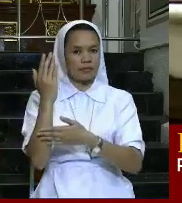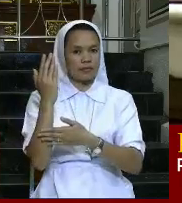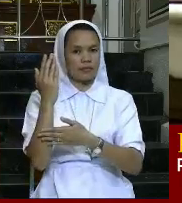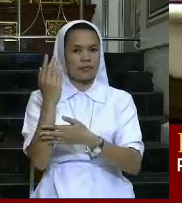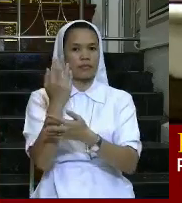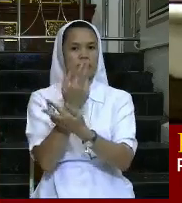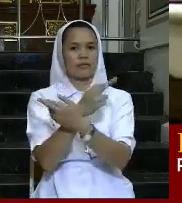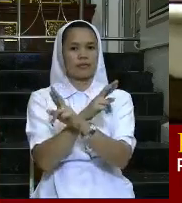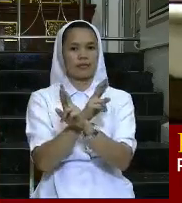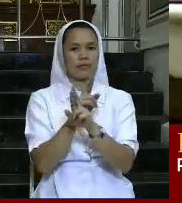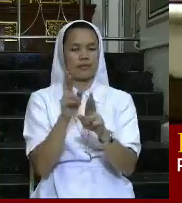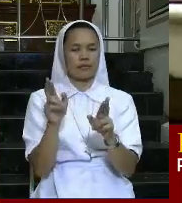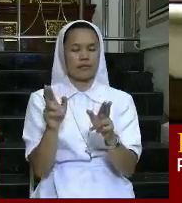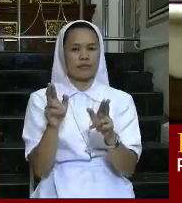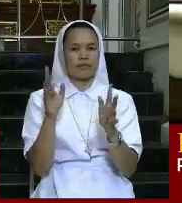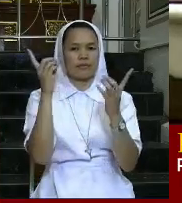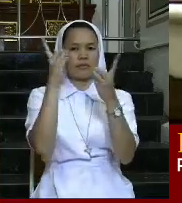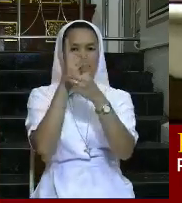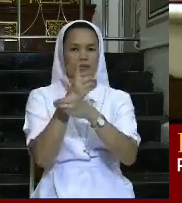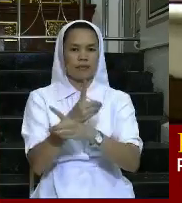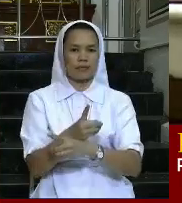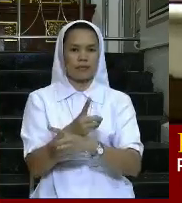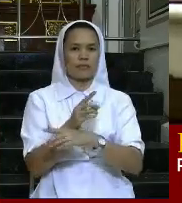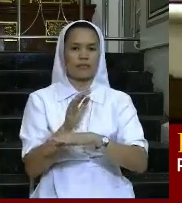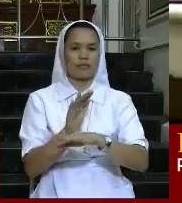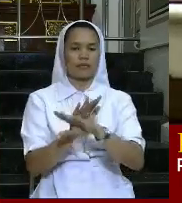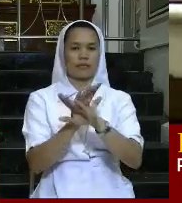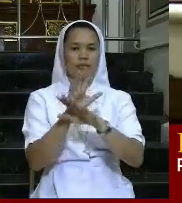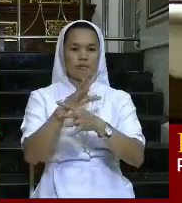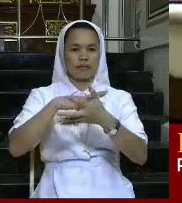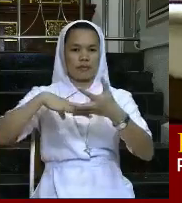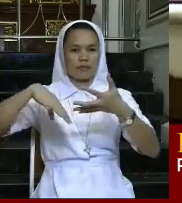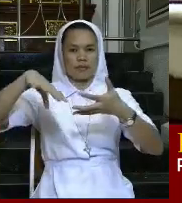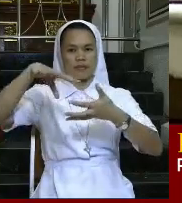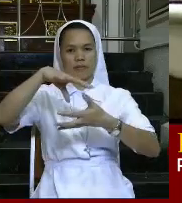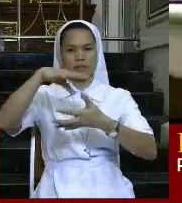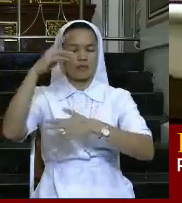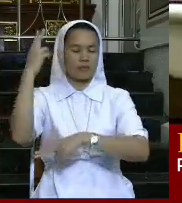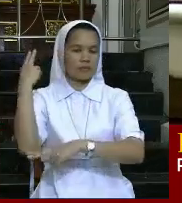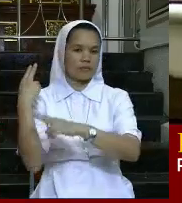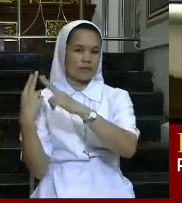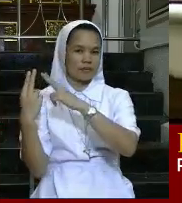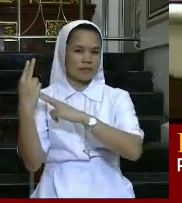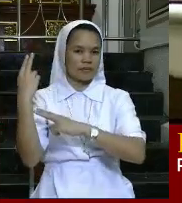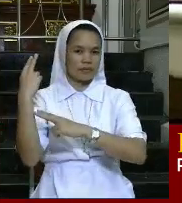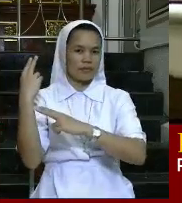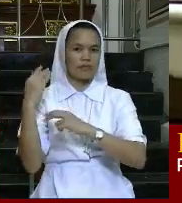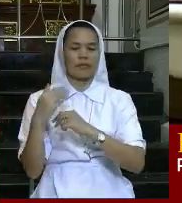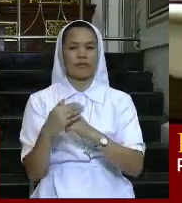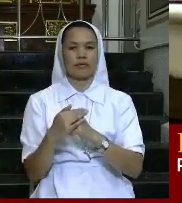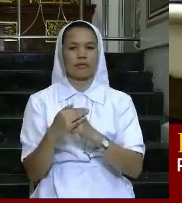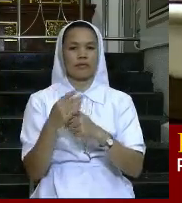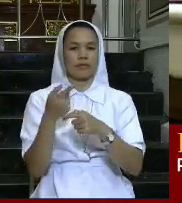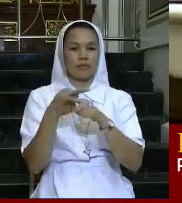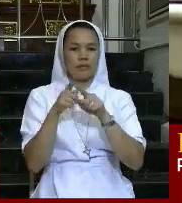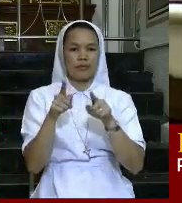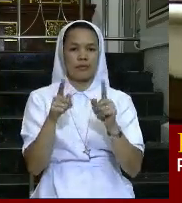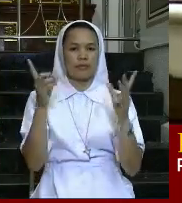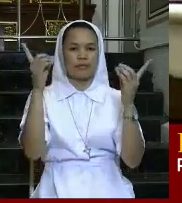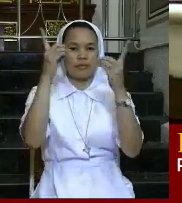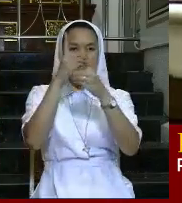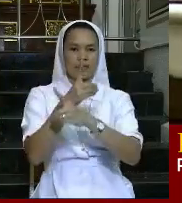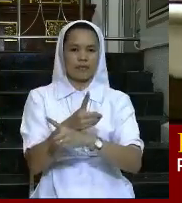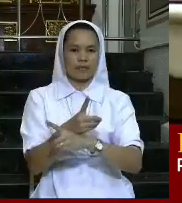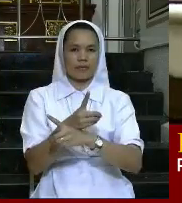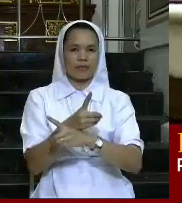remembrance of the darkness that once covered human history. But that darkness was